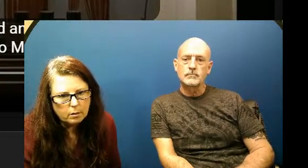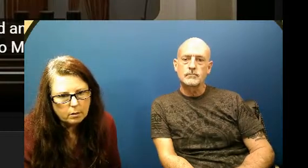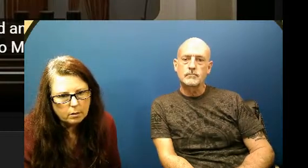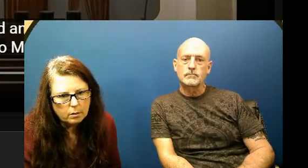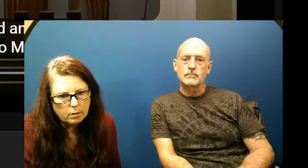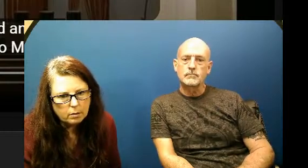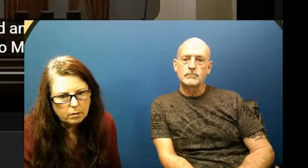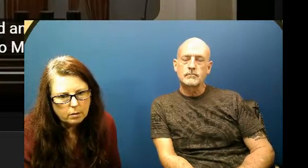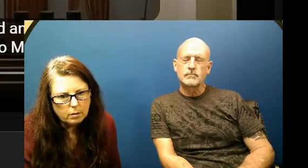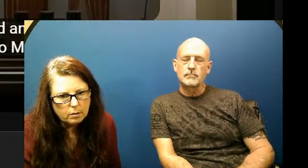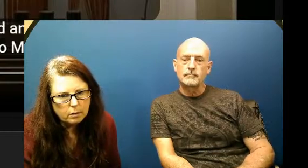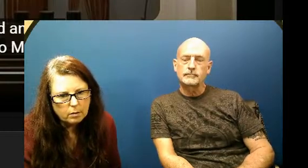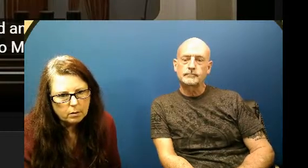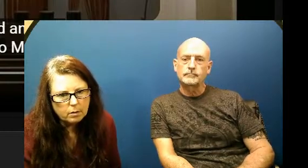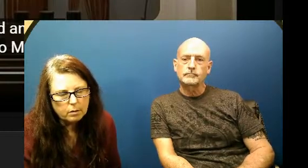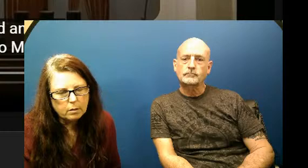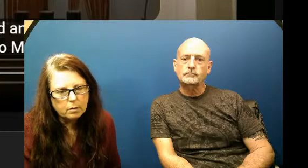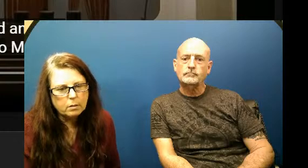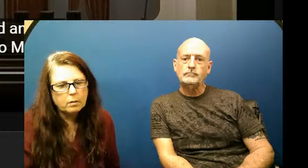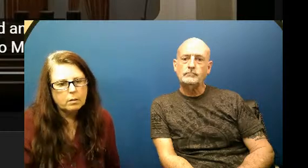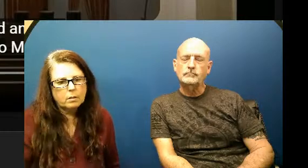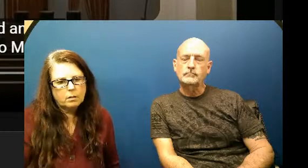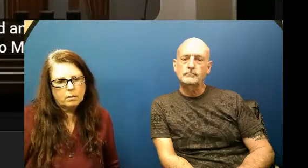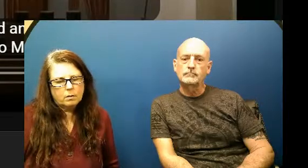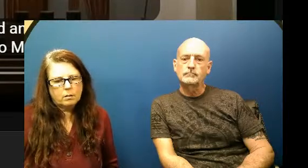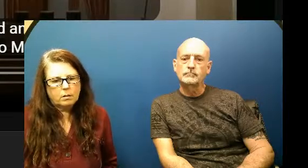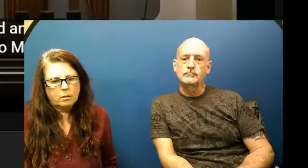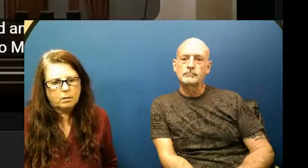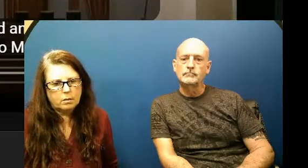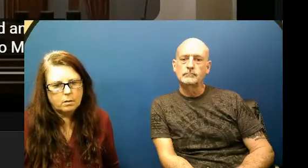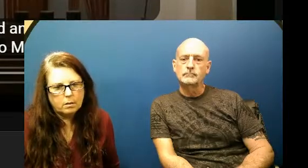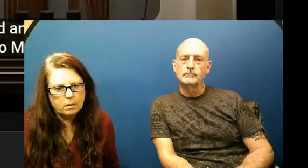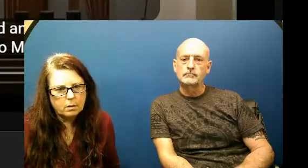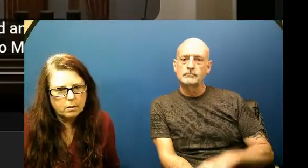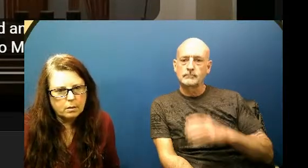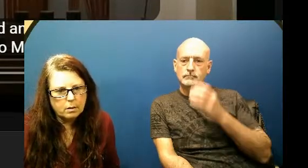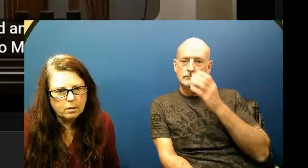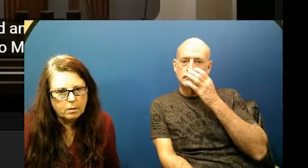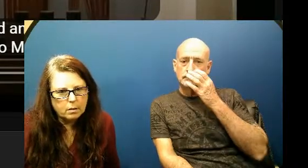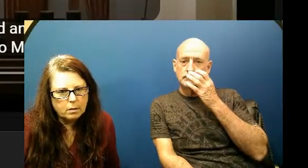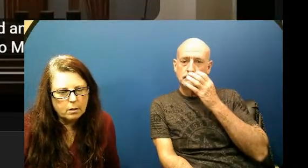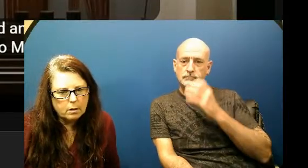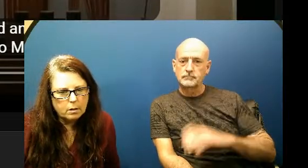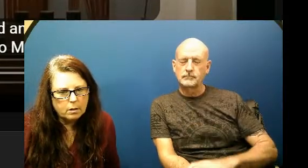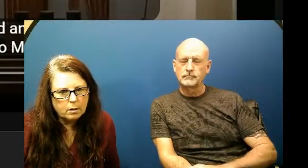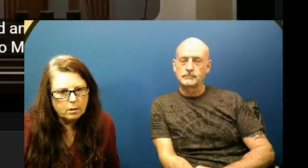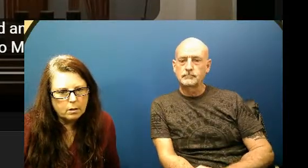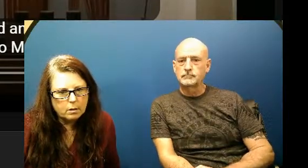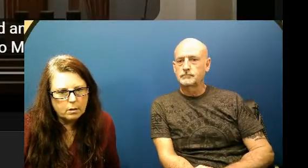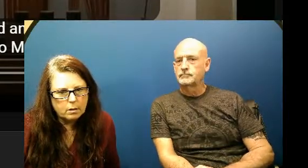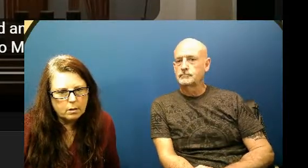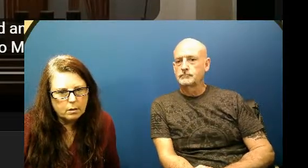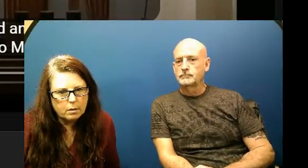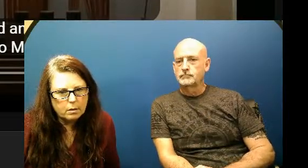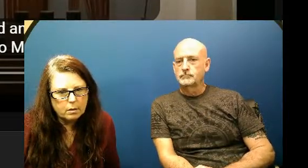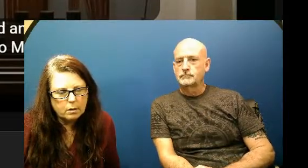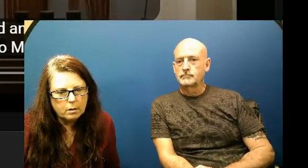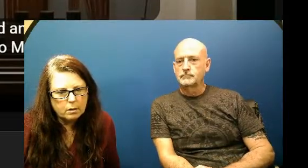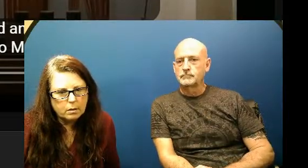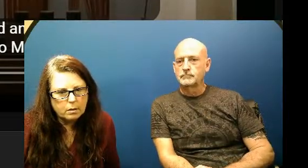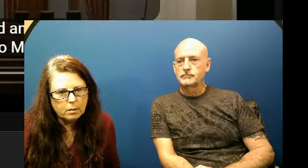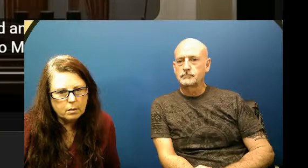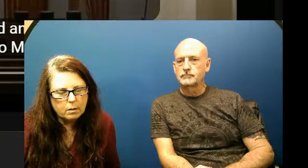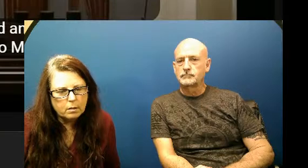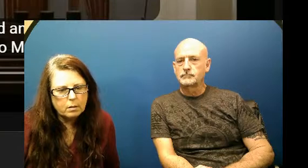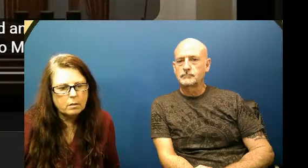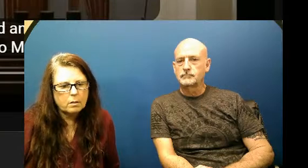government has free speech rights. And if we were to hold that, I would think it would be because speech